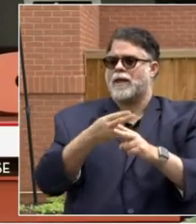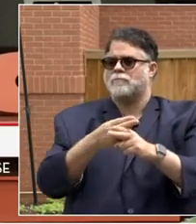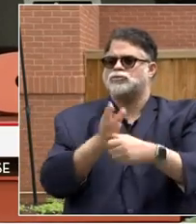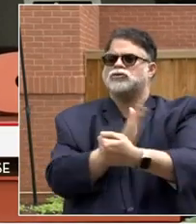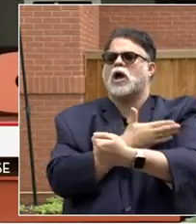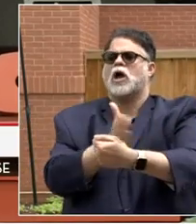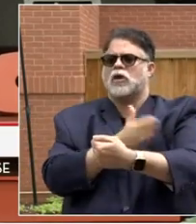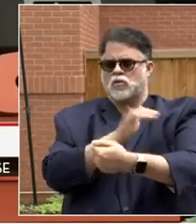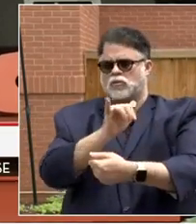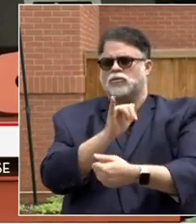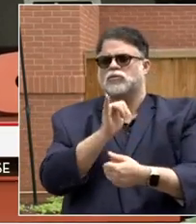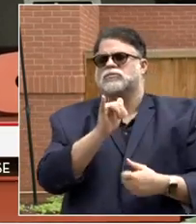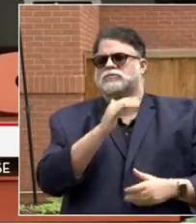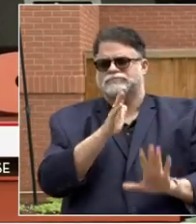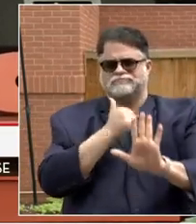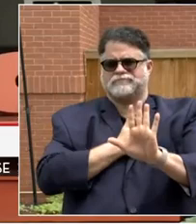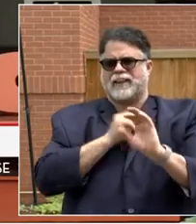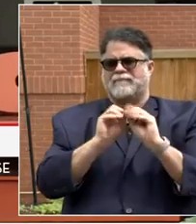Come up to the mic.